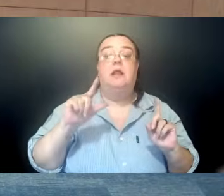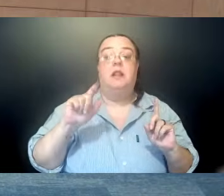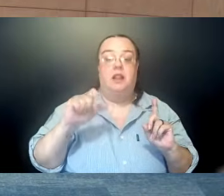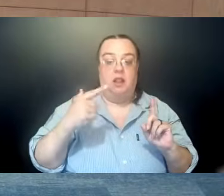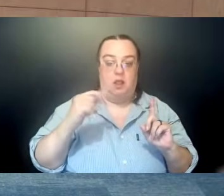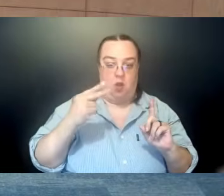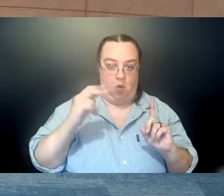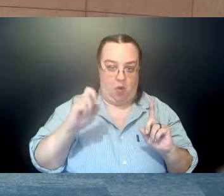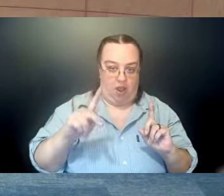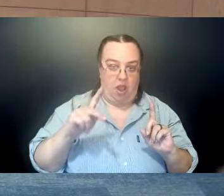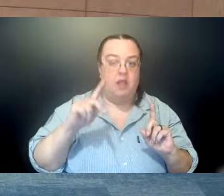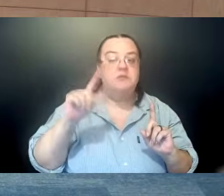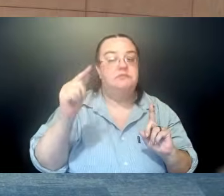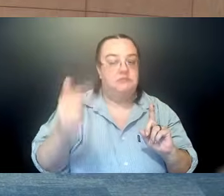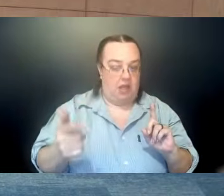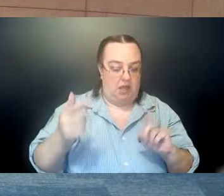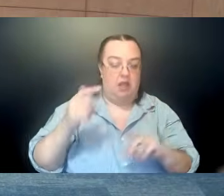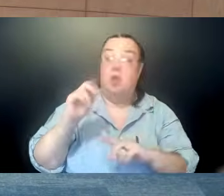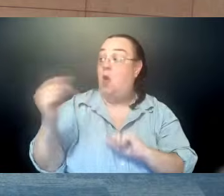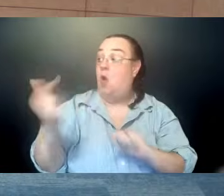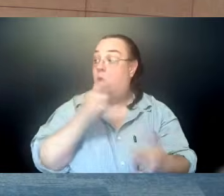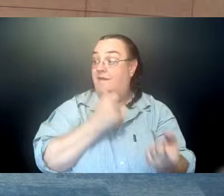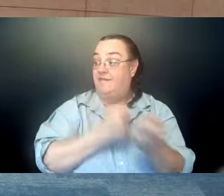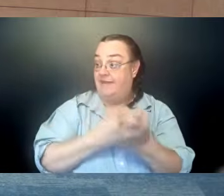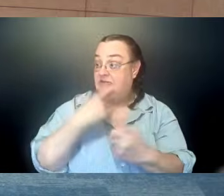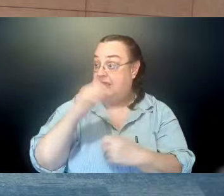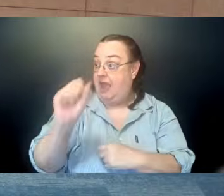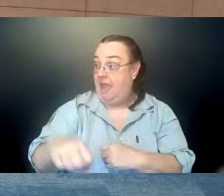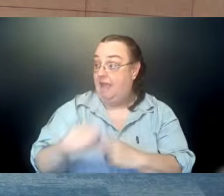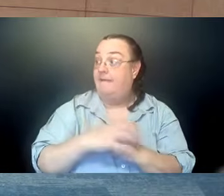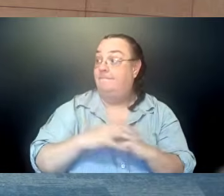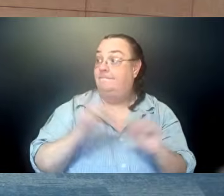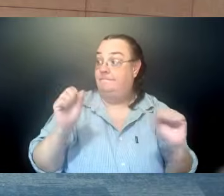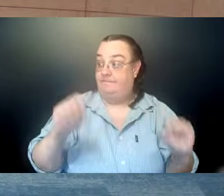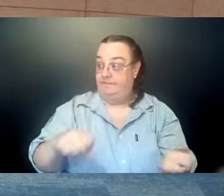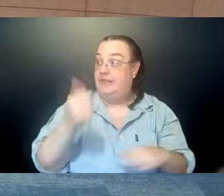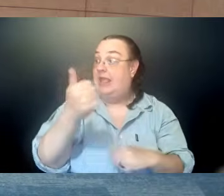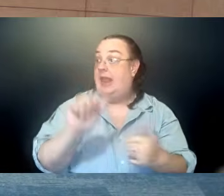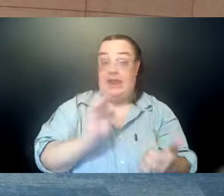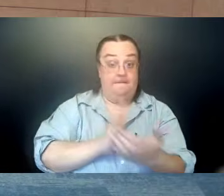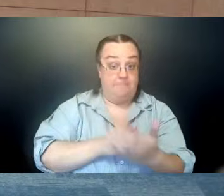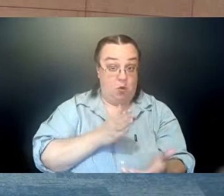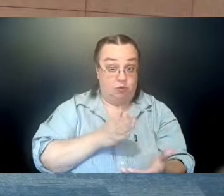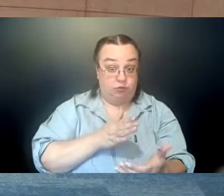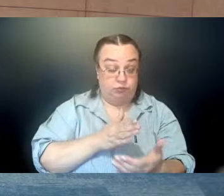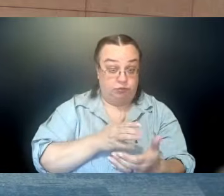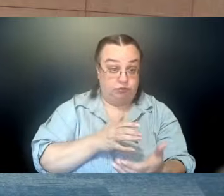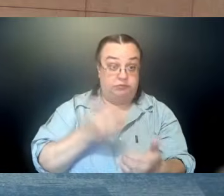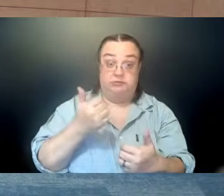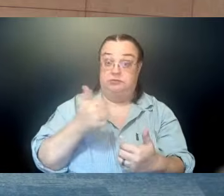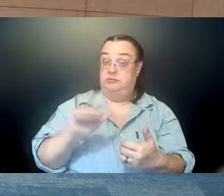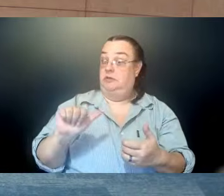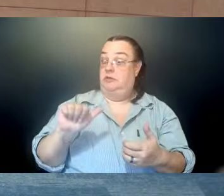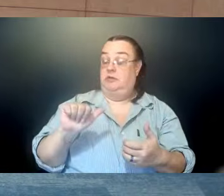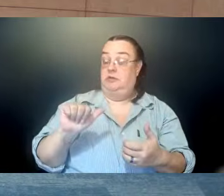Seconded by Councilmember LeGlowick. All those in favor say aye. Aye. Any opposed? Any